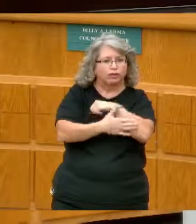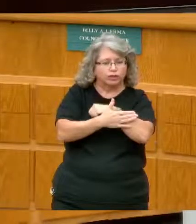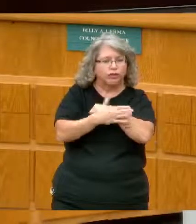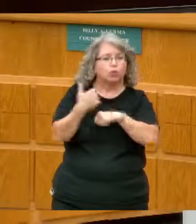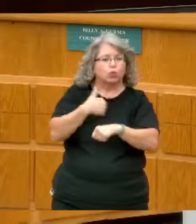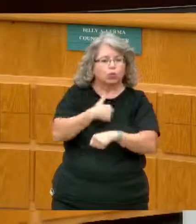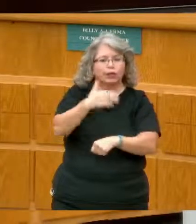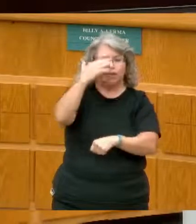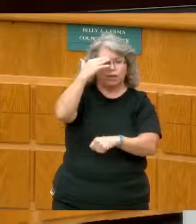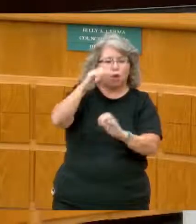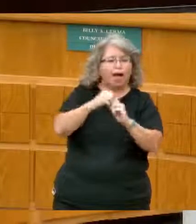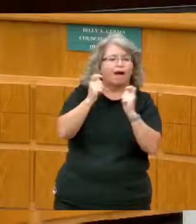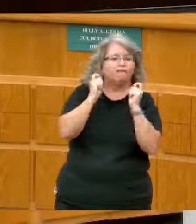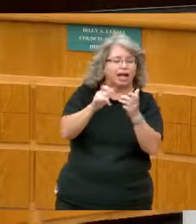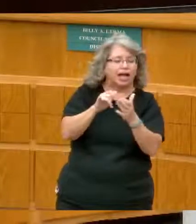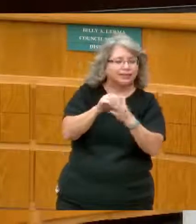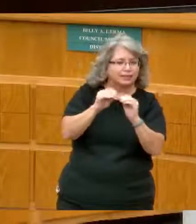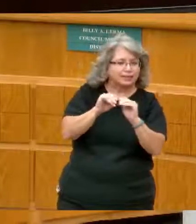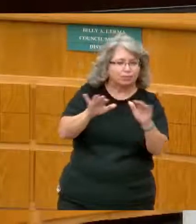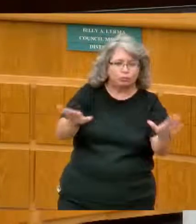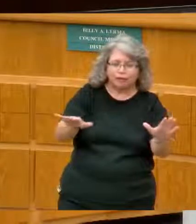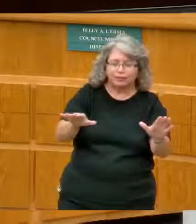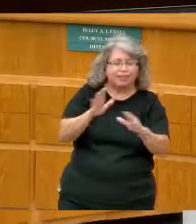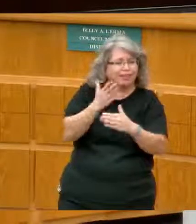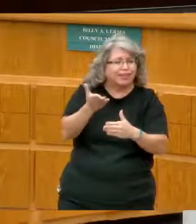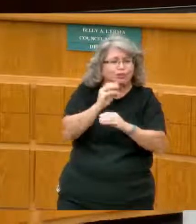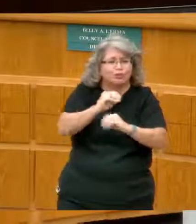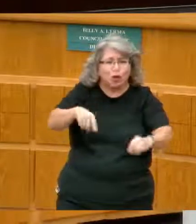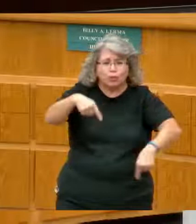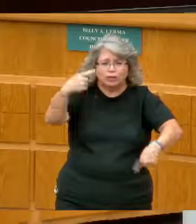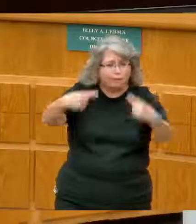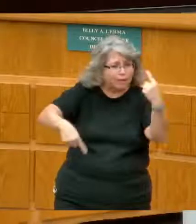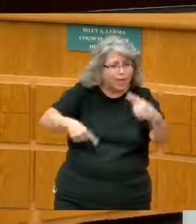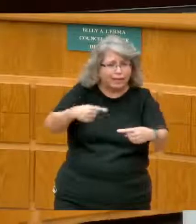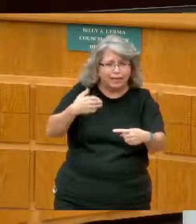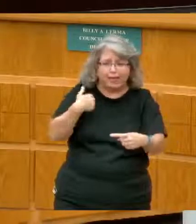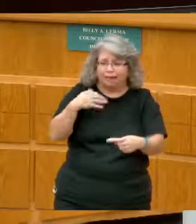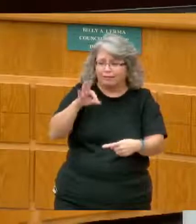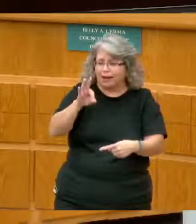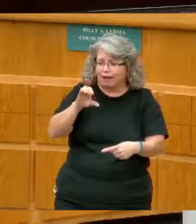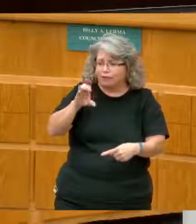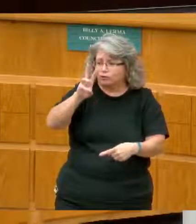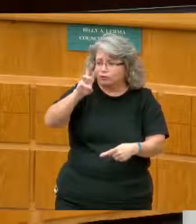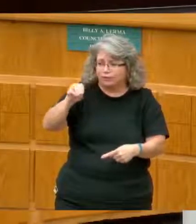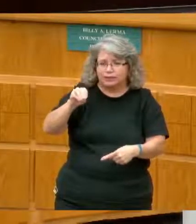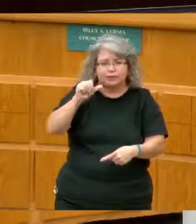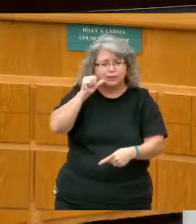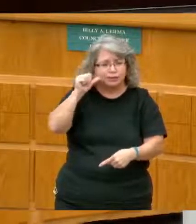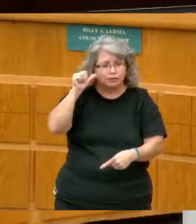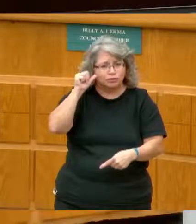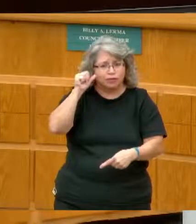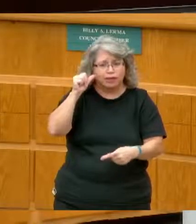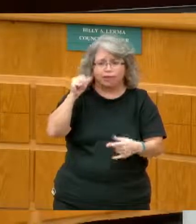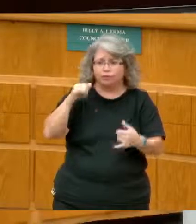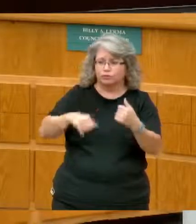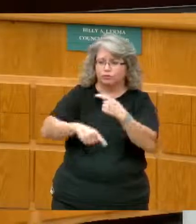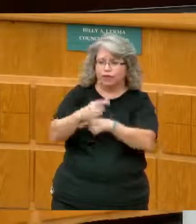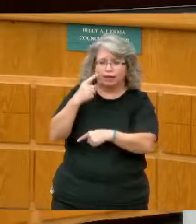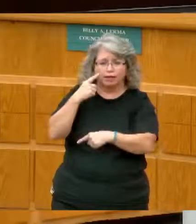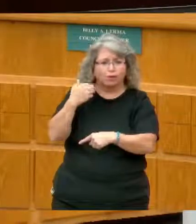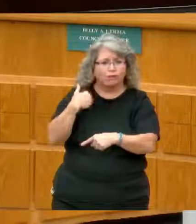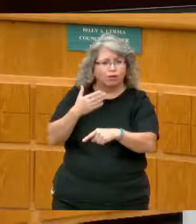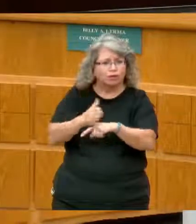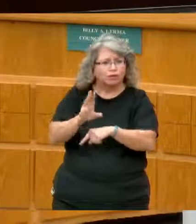had 960 cases day before yesterday. I think I just saw we had over 630. These